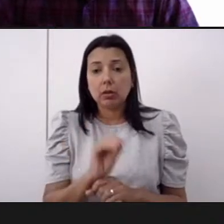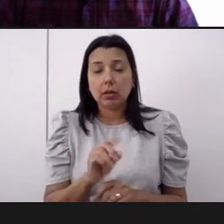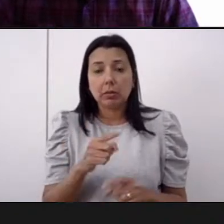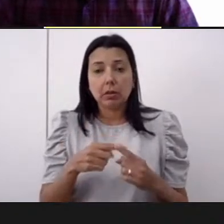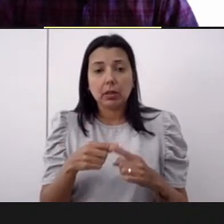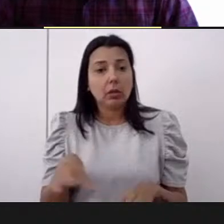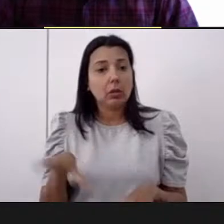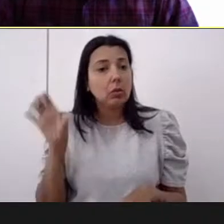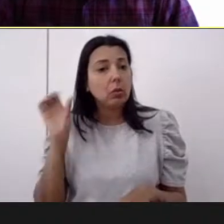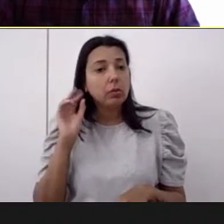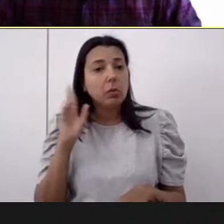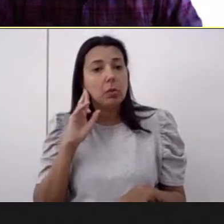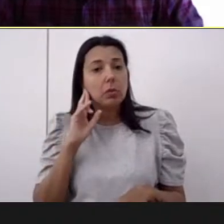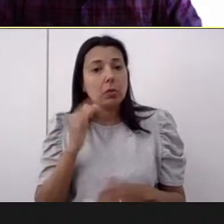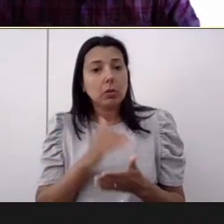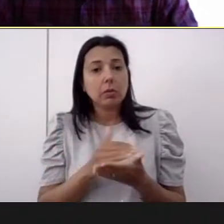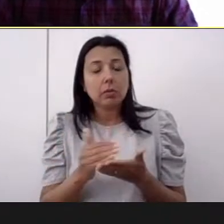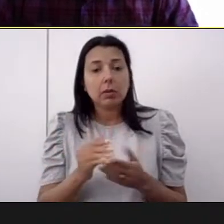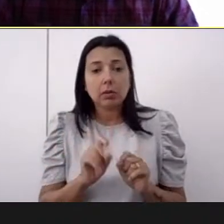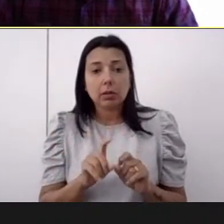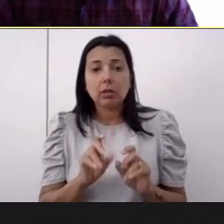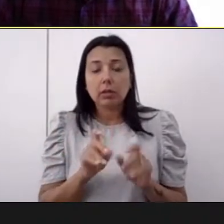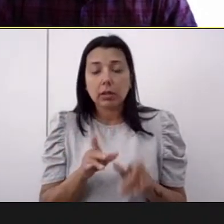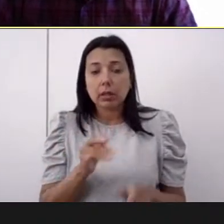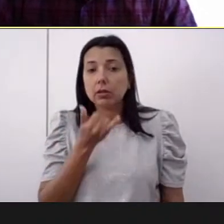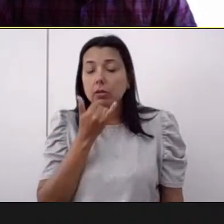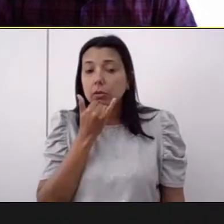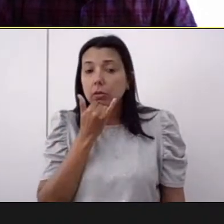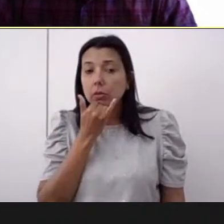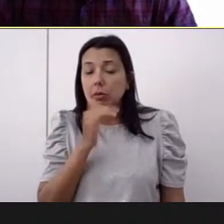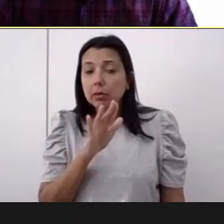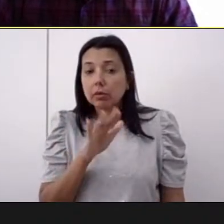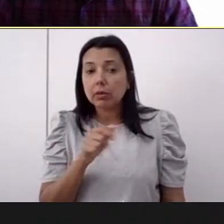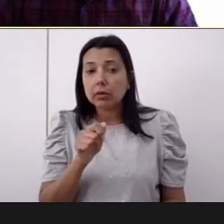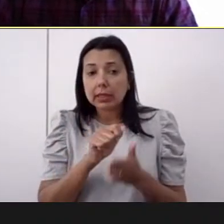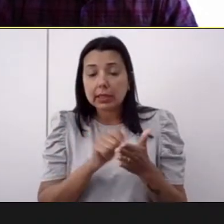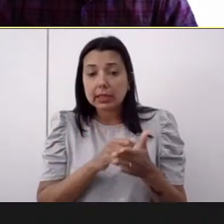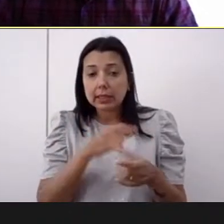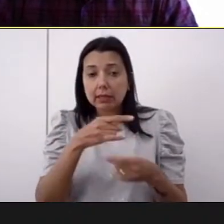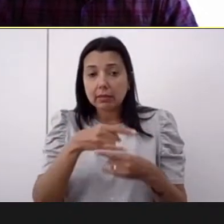into. Sorry, I'm copying it in the chat, but it was